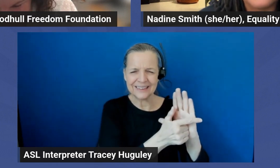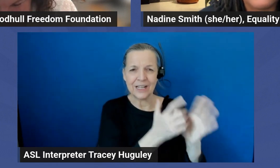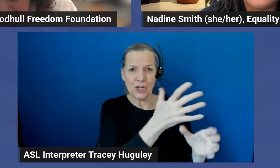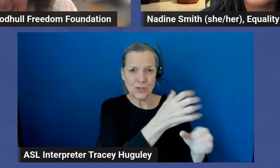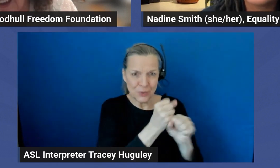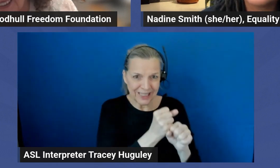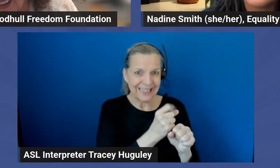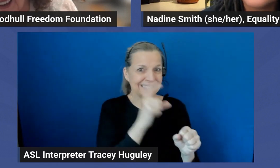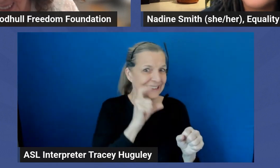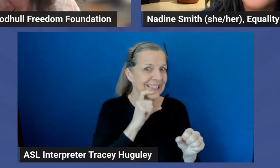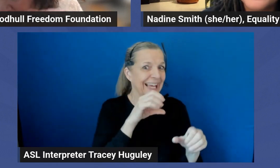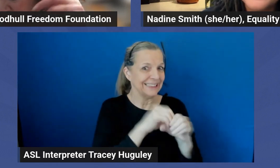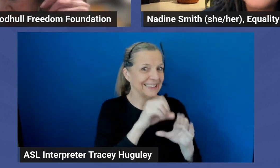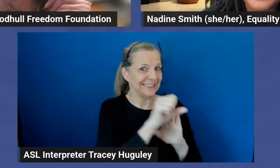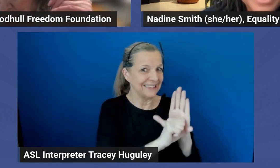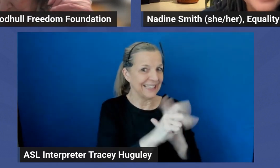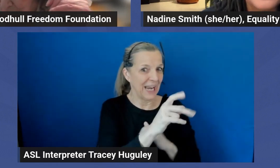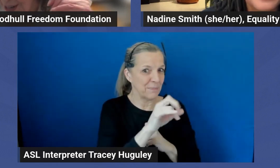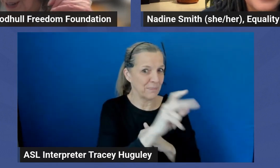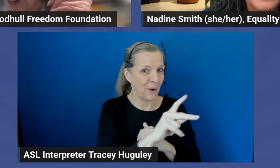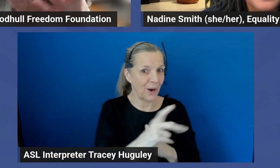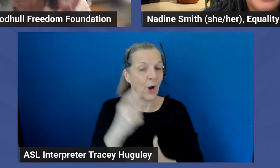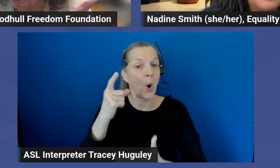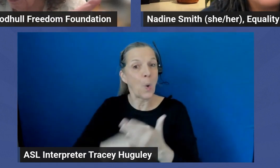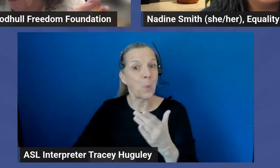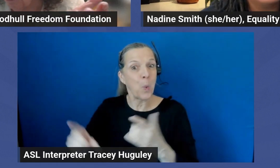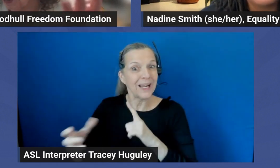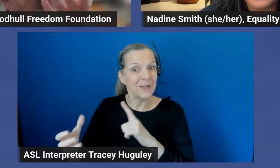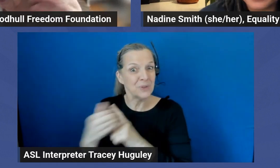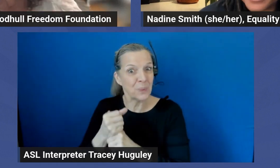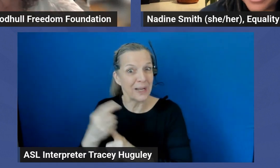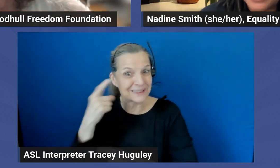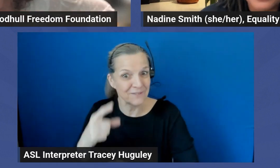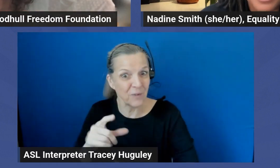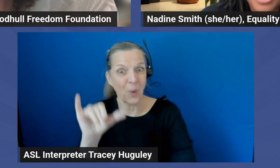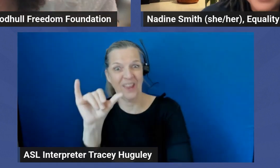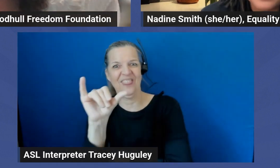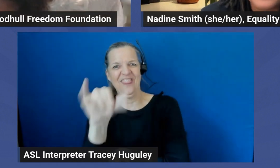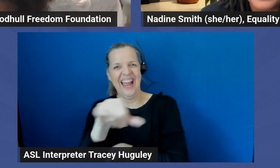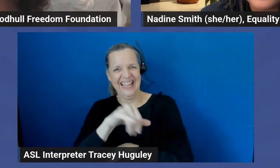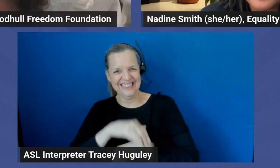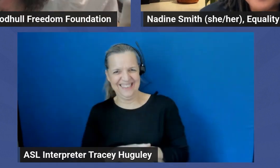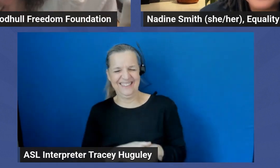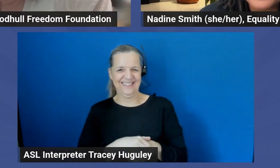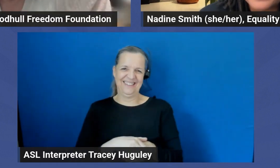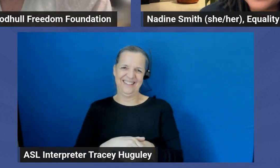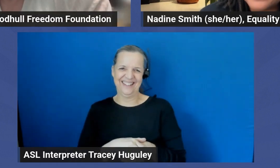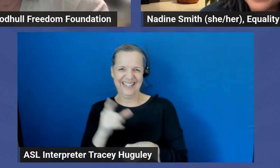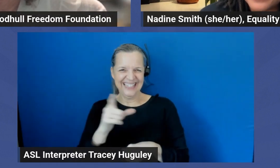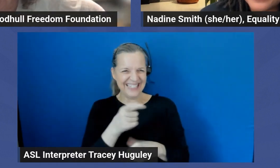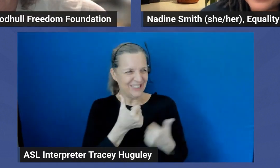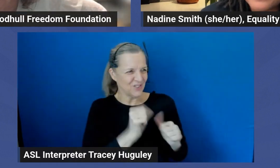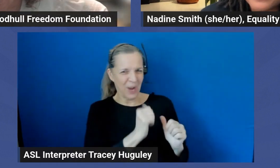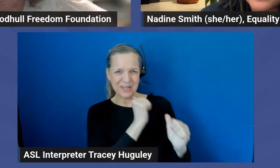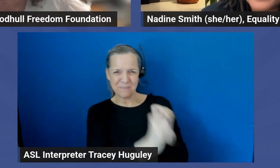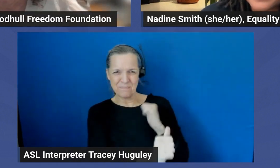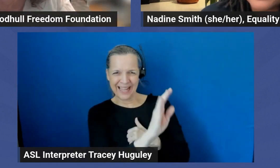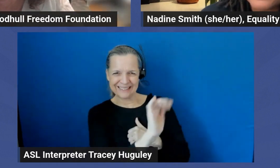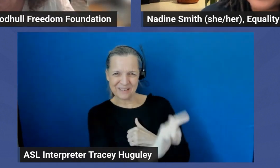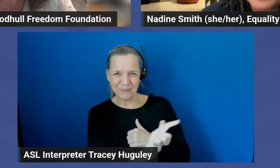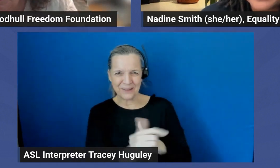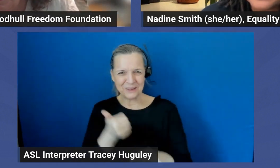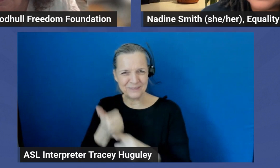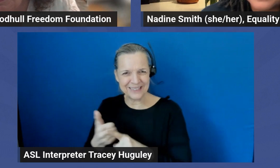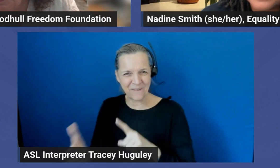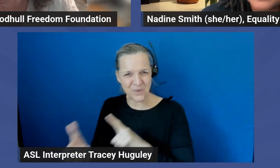got arrested for. Yeah. Or Larry Craig. Remember Larry Craig? Oh, absolutely. But I think there was